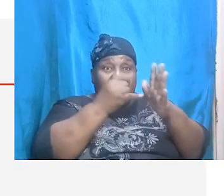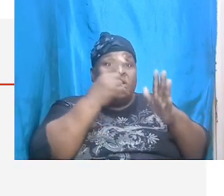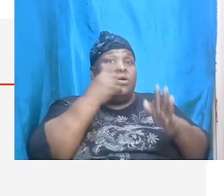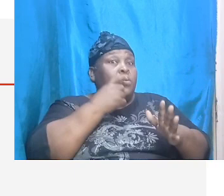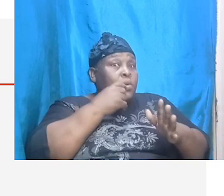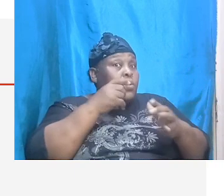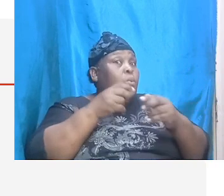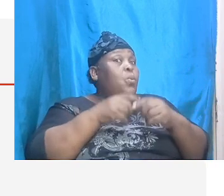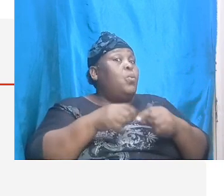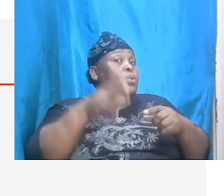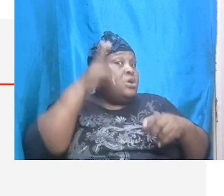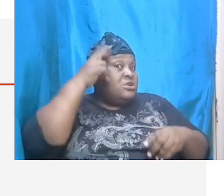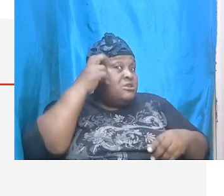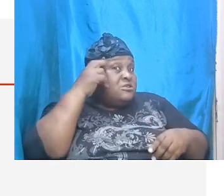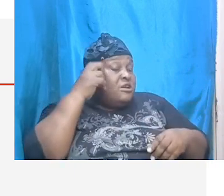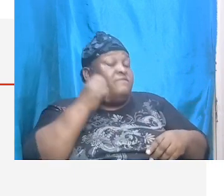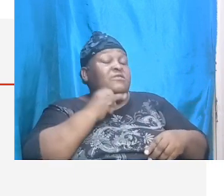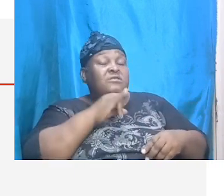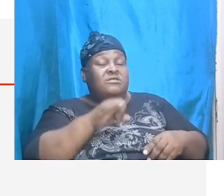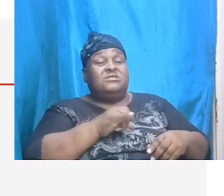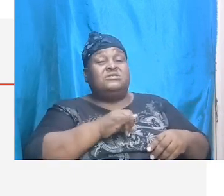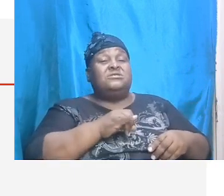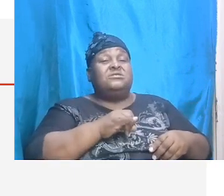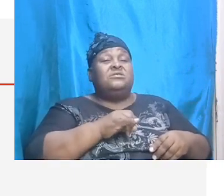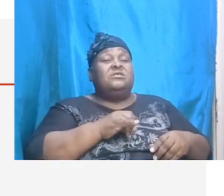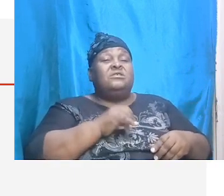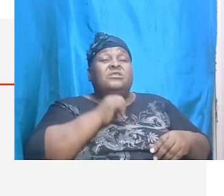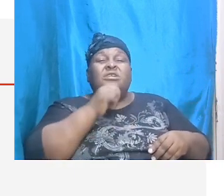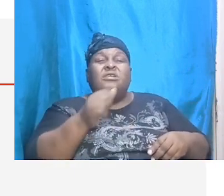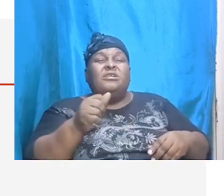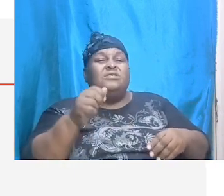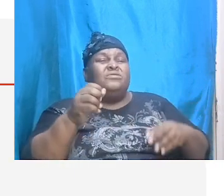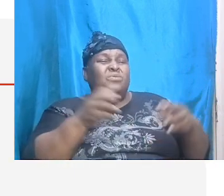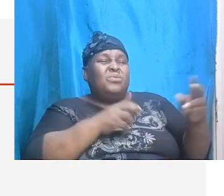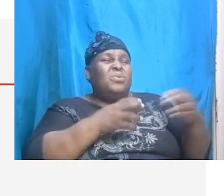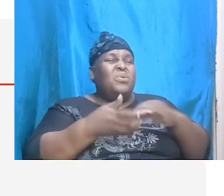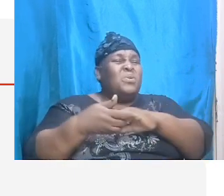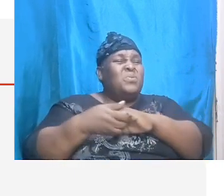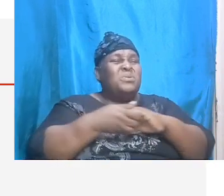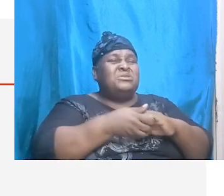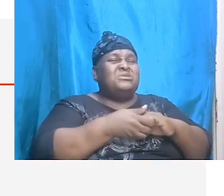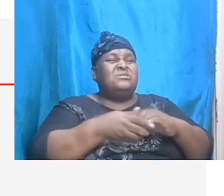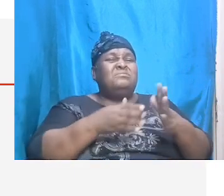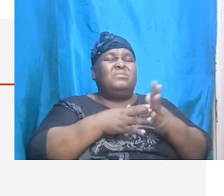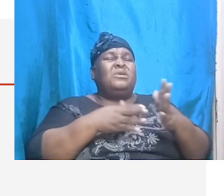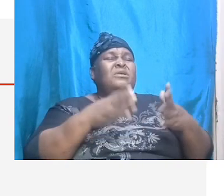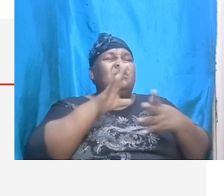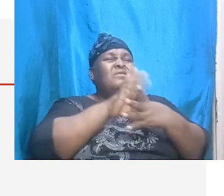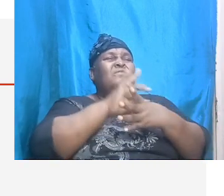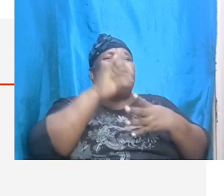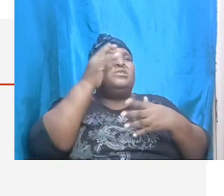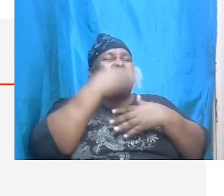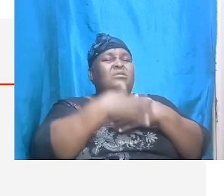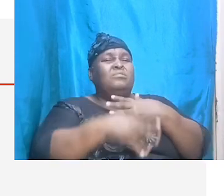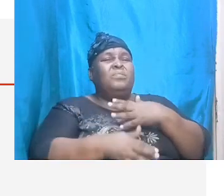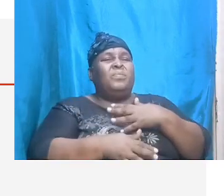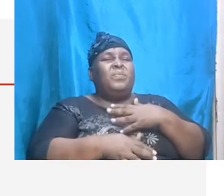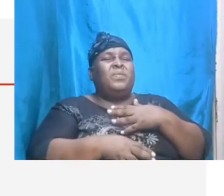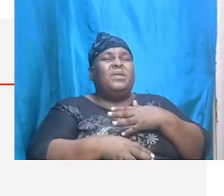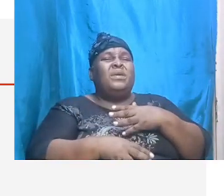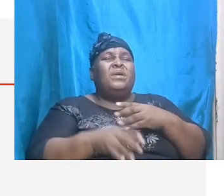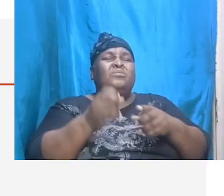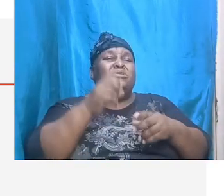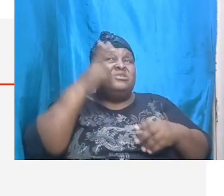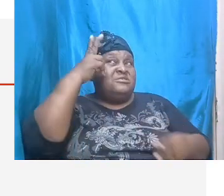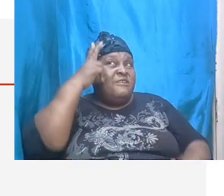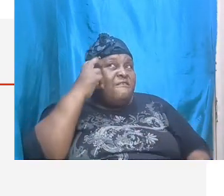we wrestle not against flesh and blood, but against principalities, against powers, against the rulers of the darkness of this world, against